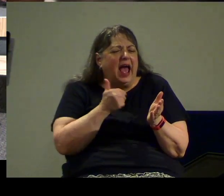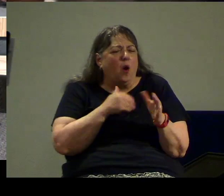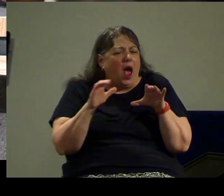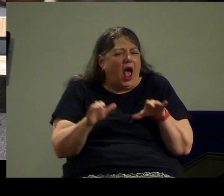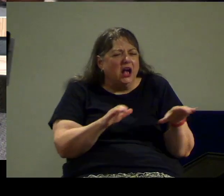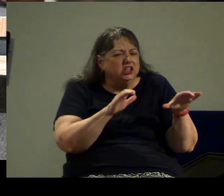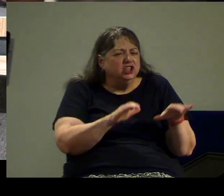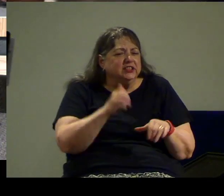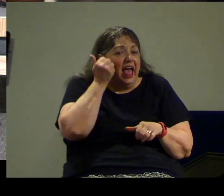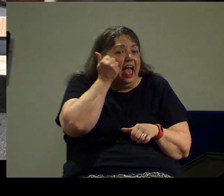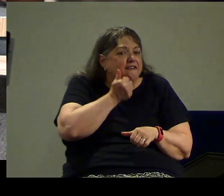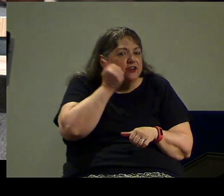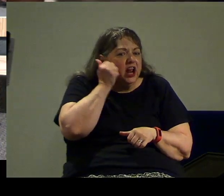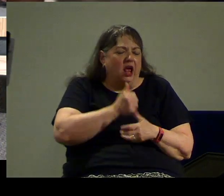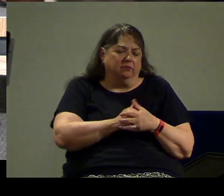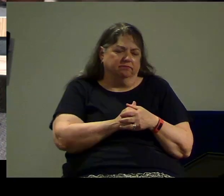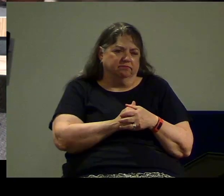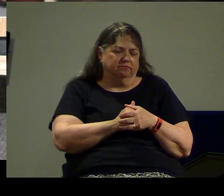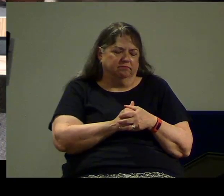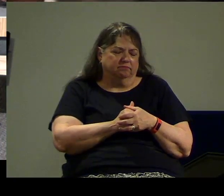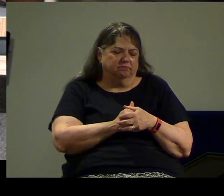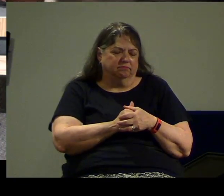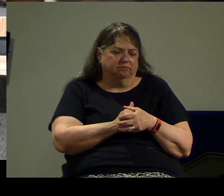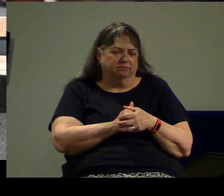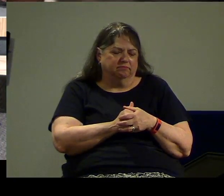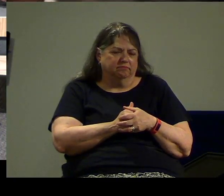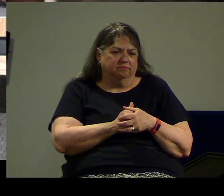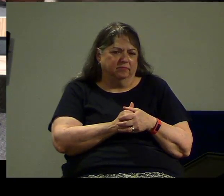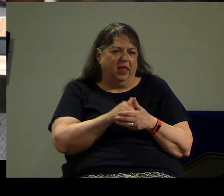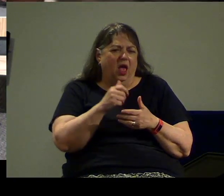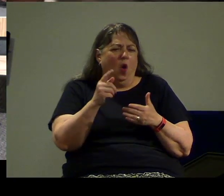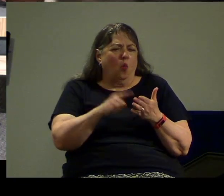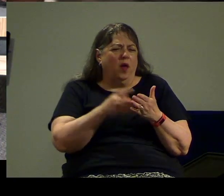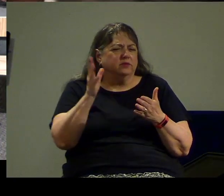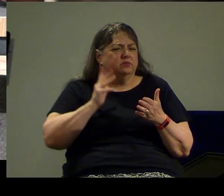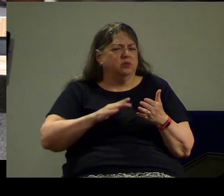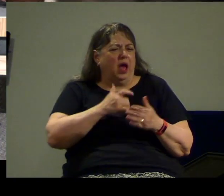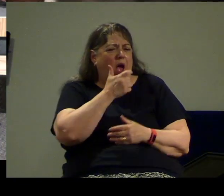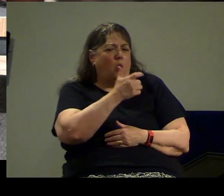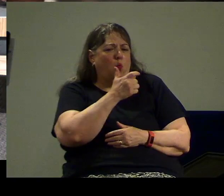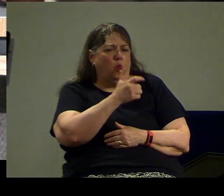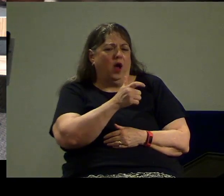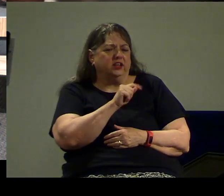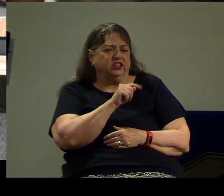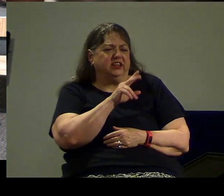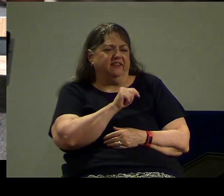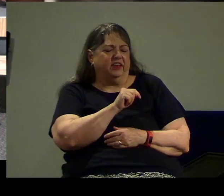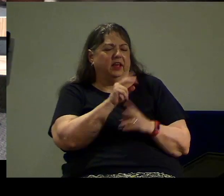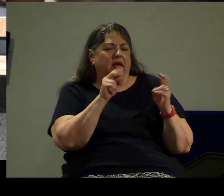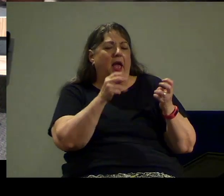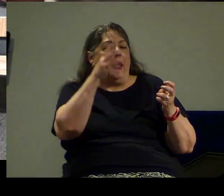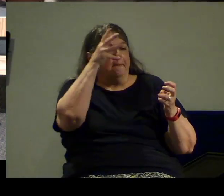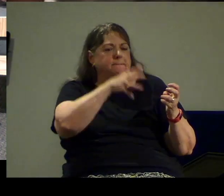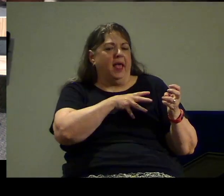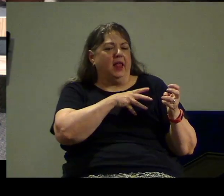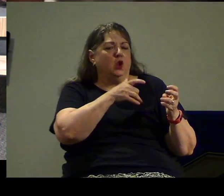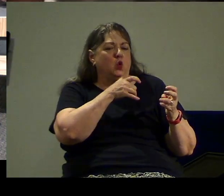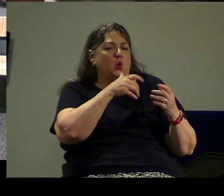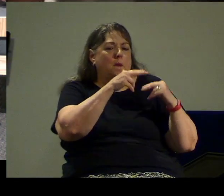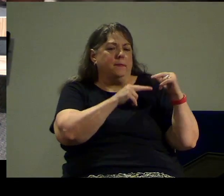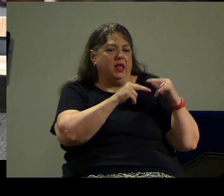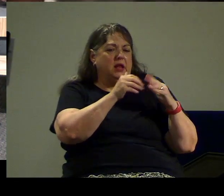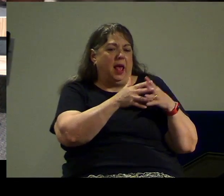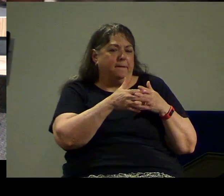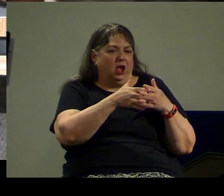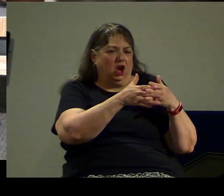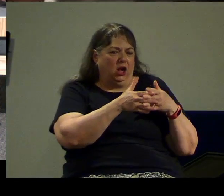make us who we are. I watched a series one time called Men Who Built America, and it was